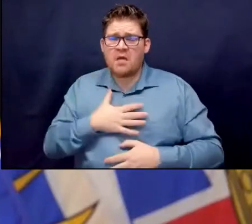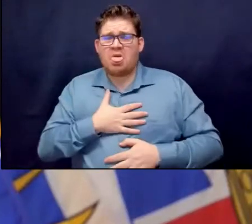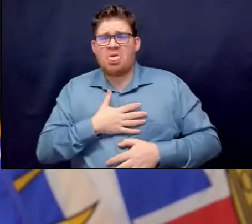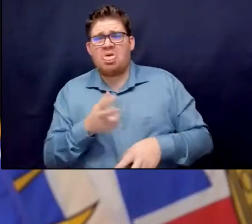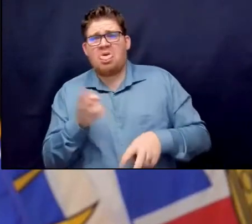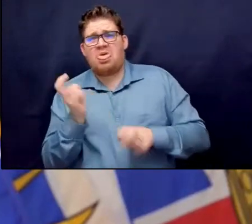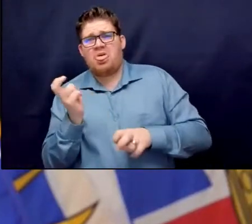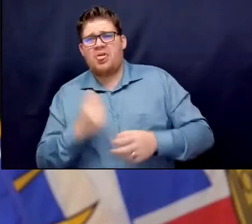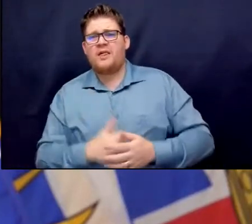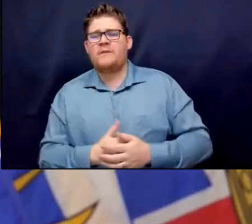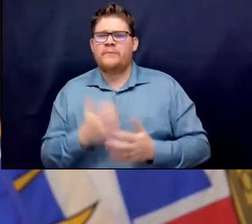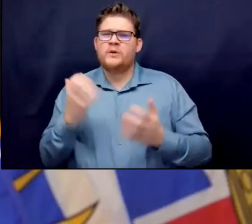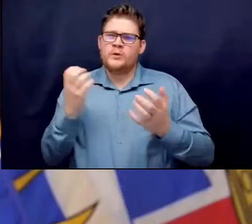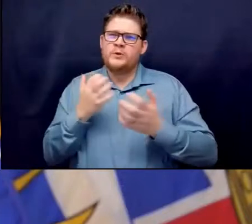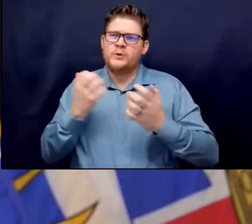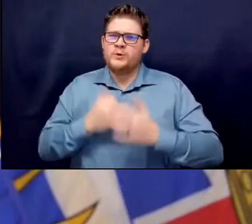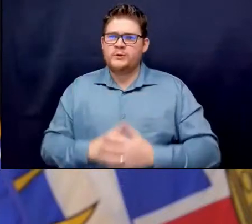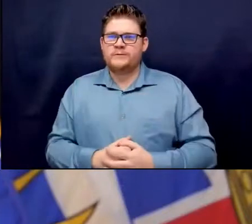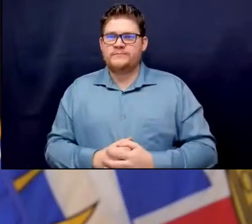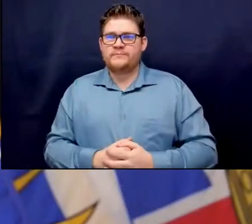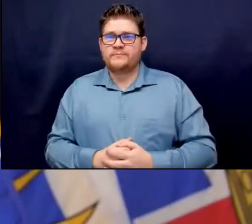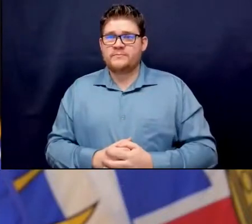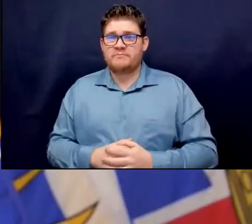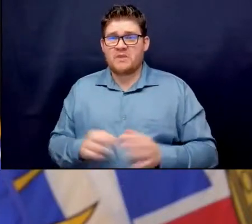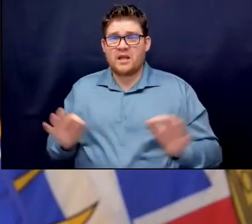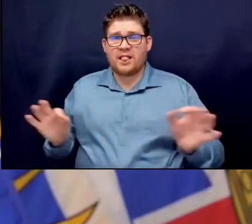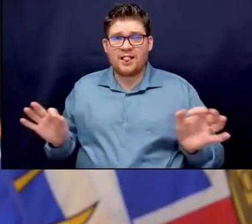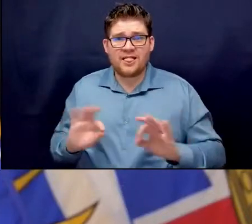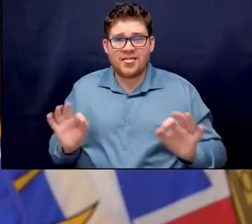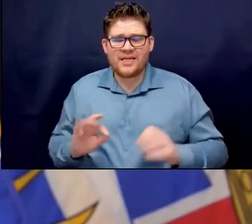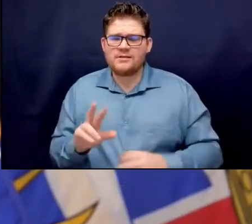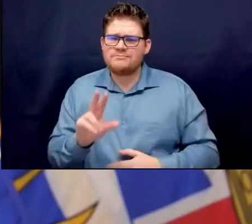And if there are people in our families, in our communities,